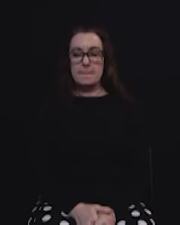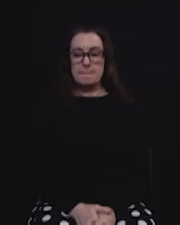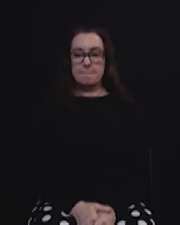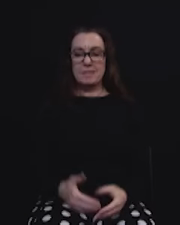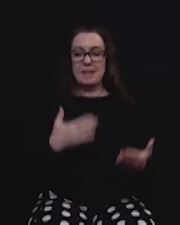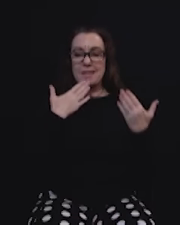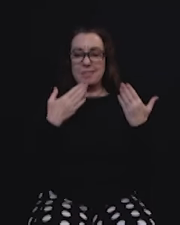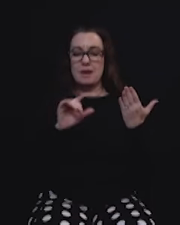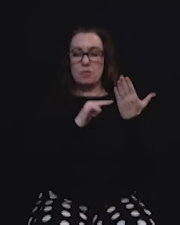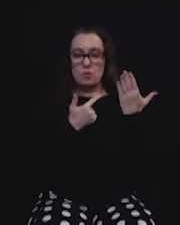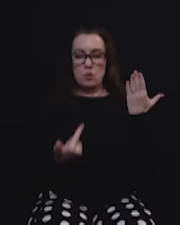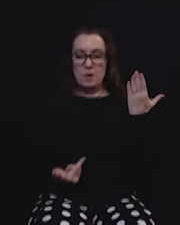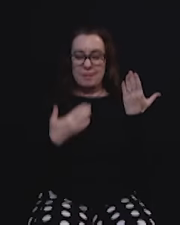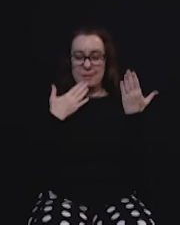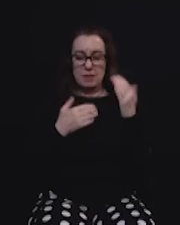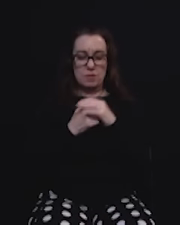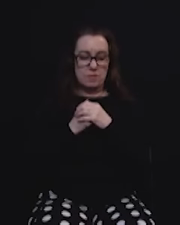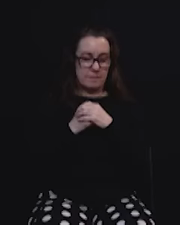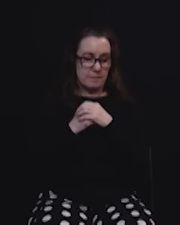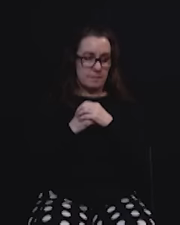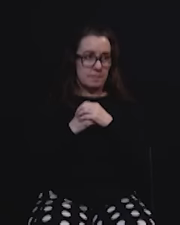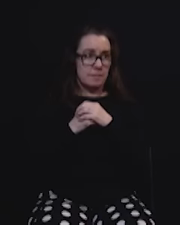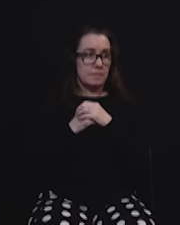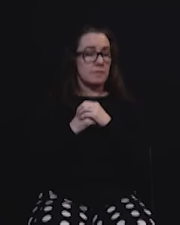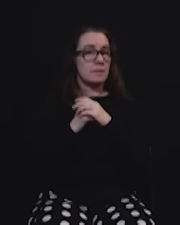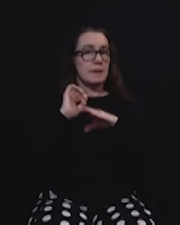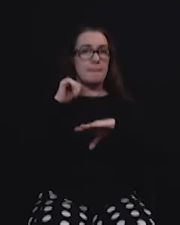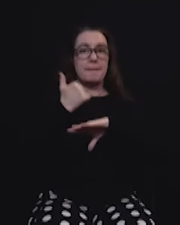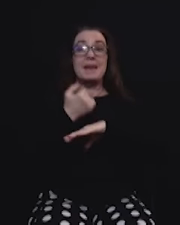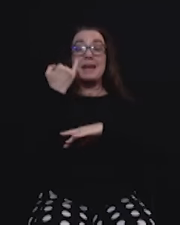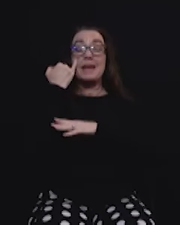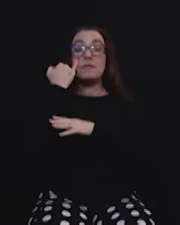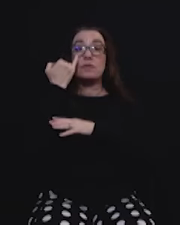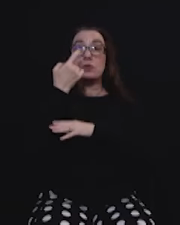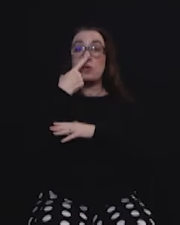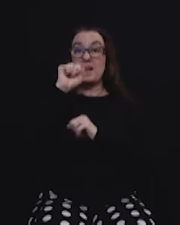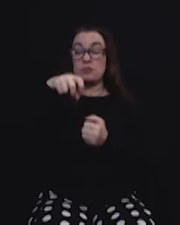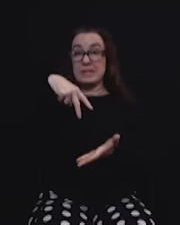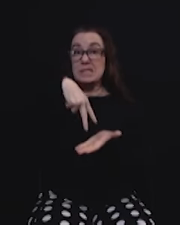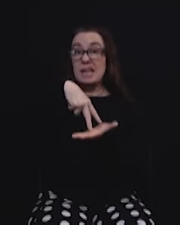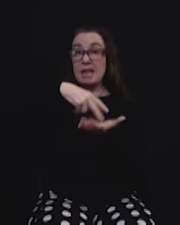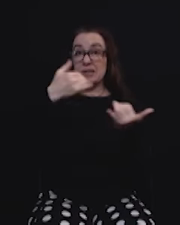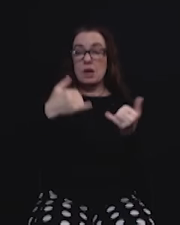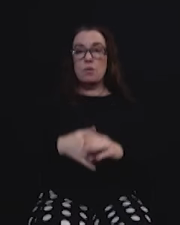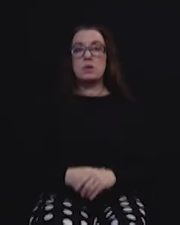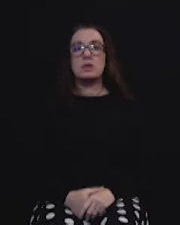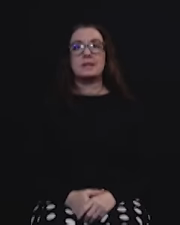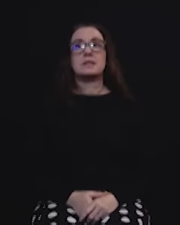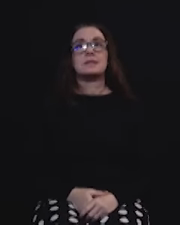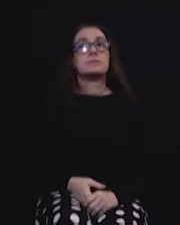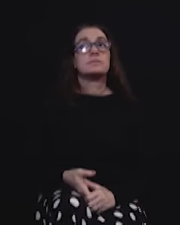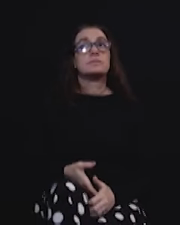Thank you, Lord. Amen. If you're able, would you stand with you, to your feet with me?